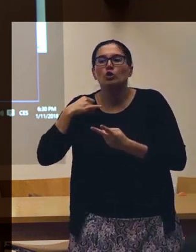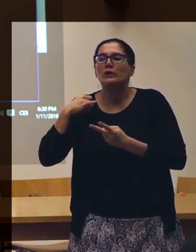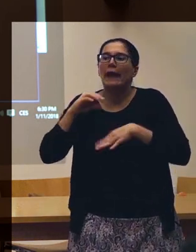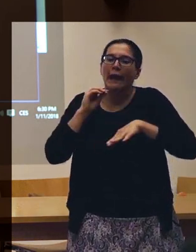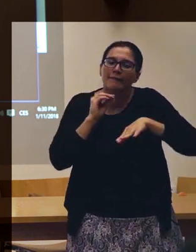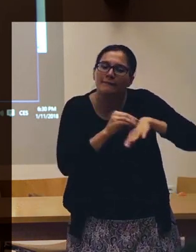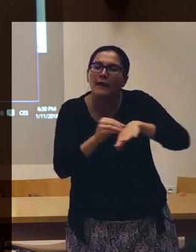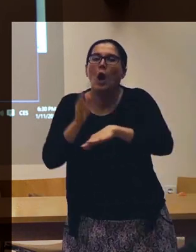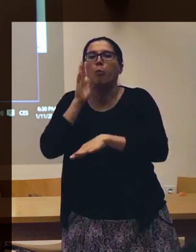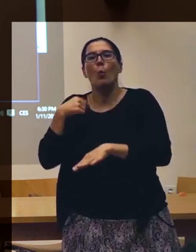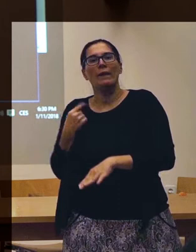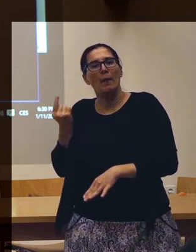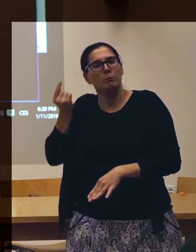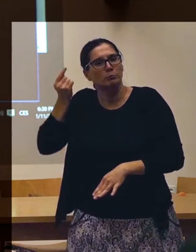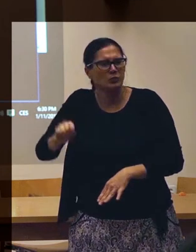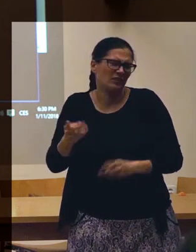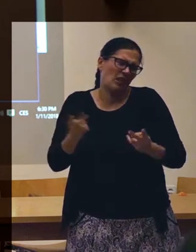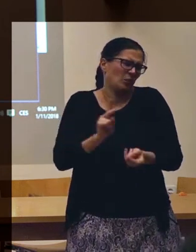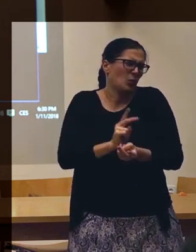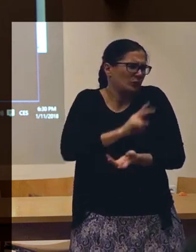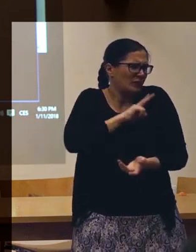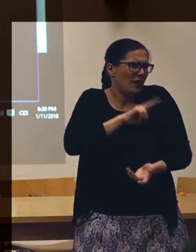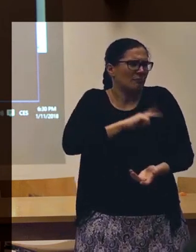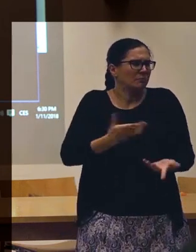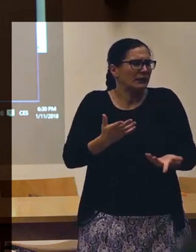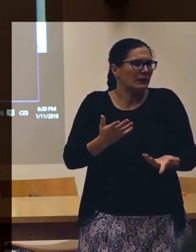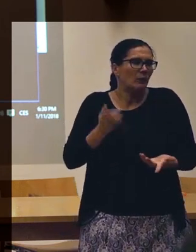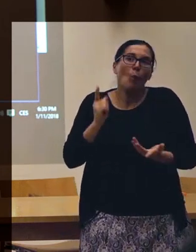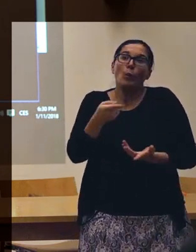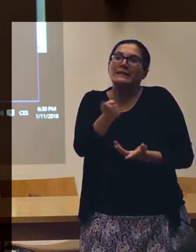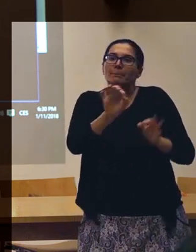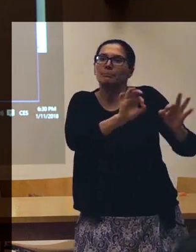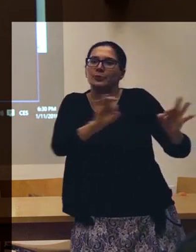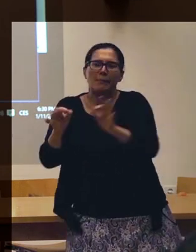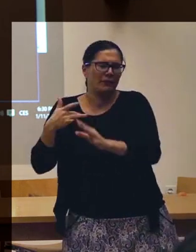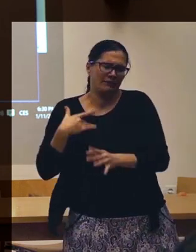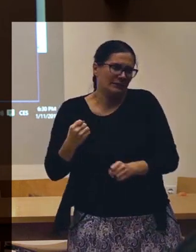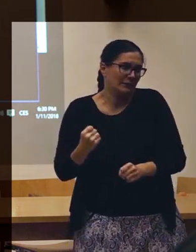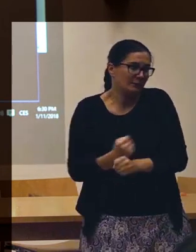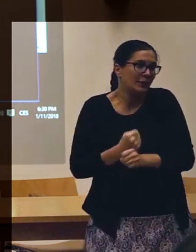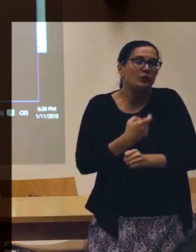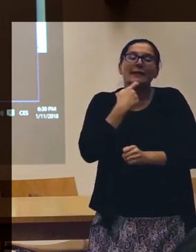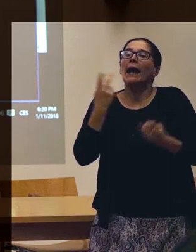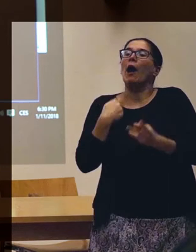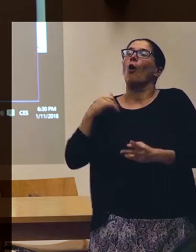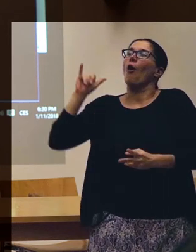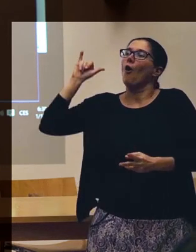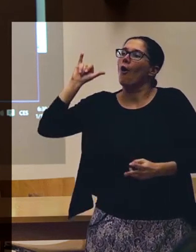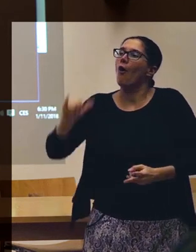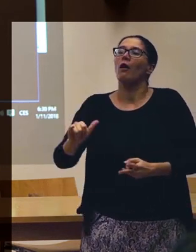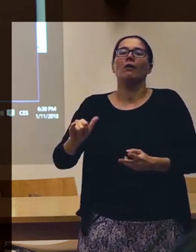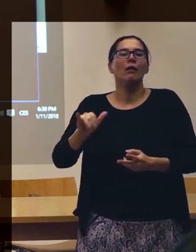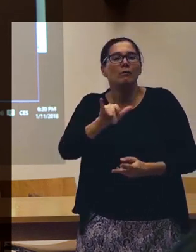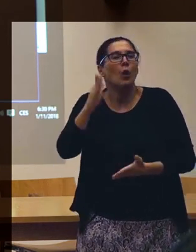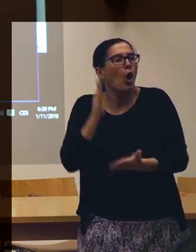presence in the museum space. To be honest, that's not really convenient to anyone. So we decided to in